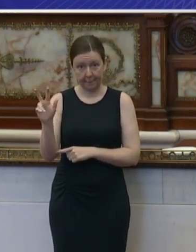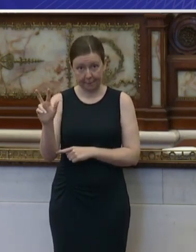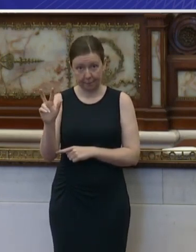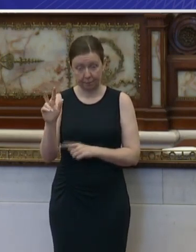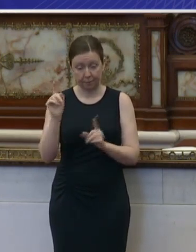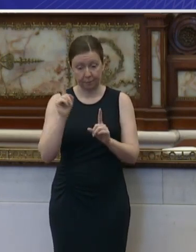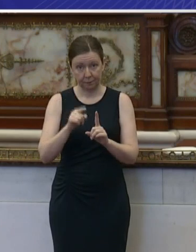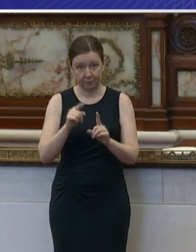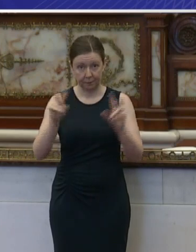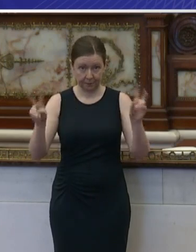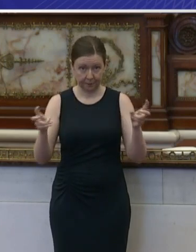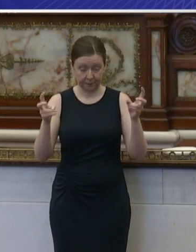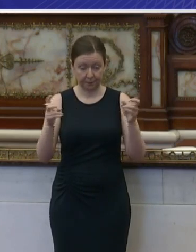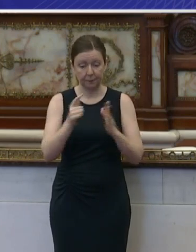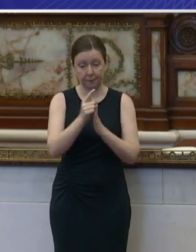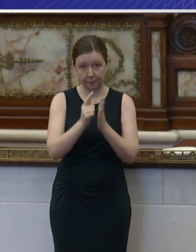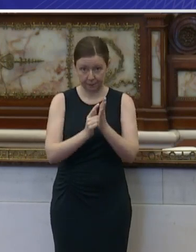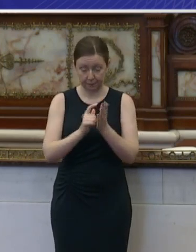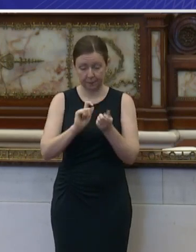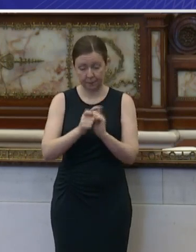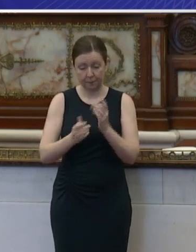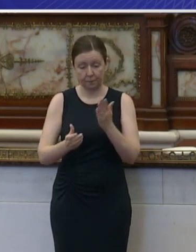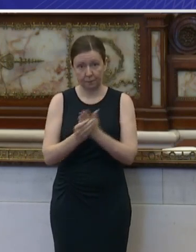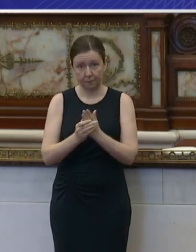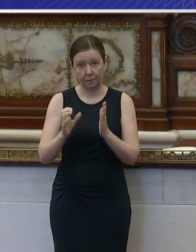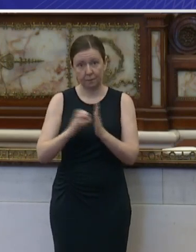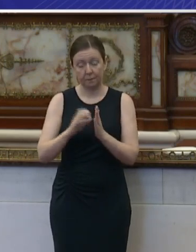200303, entitled An Ordinance Amending Chapter